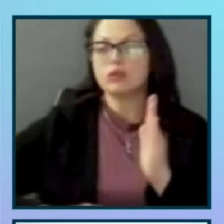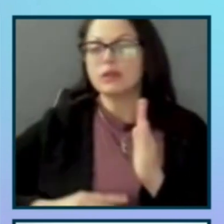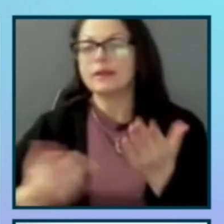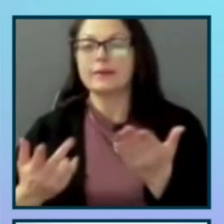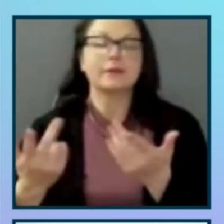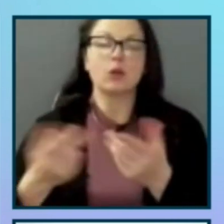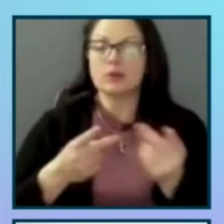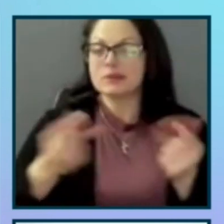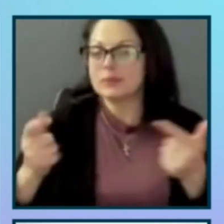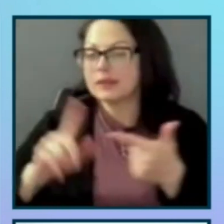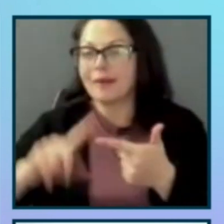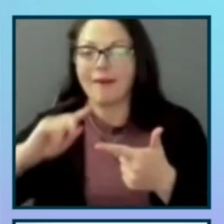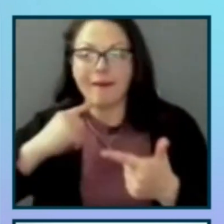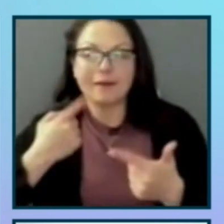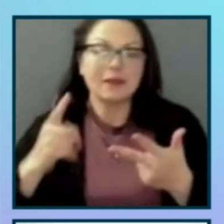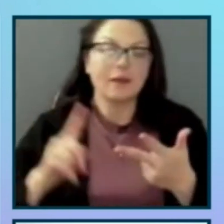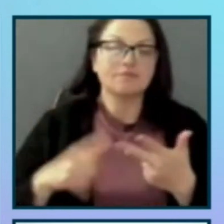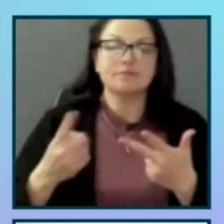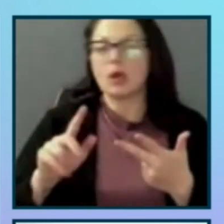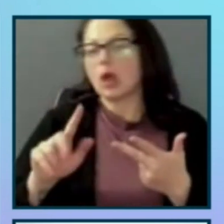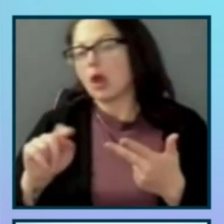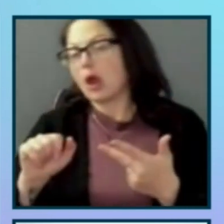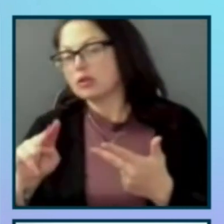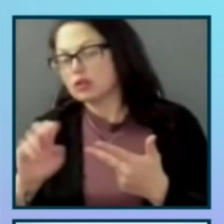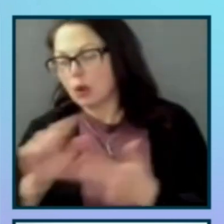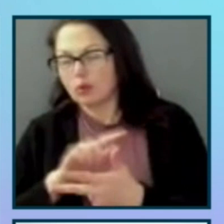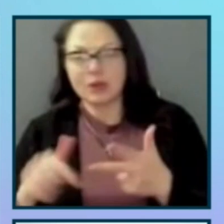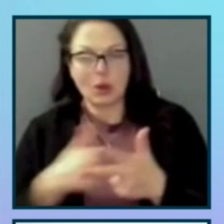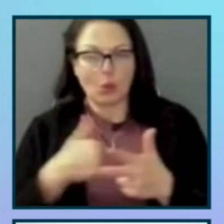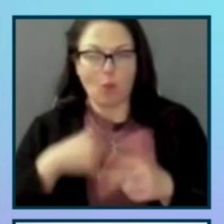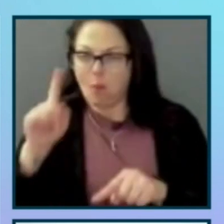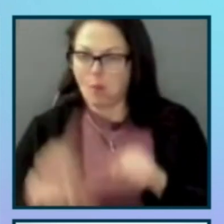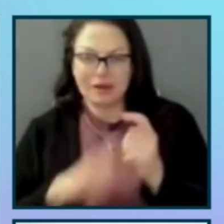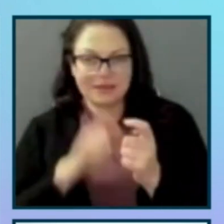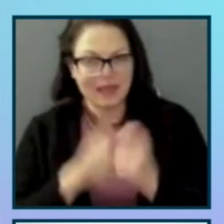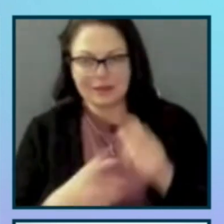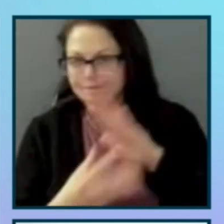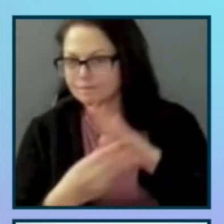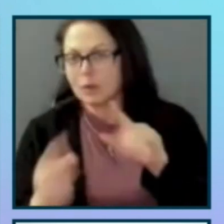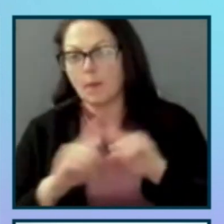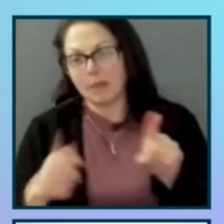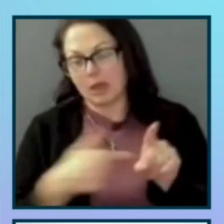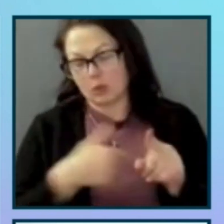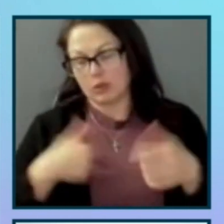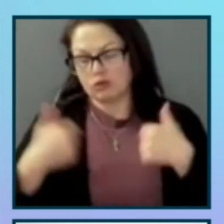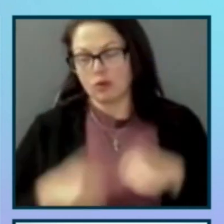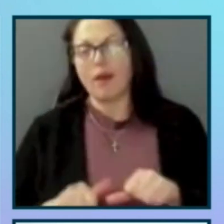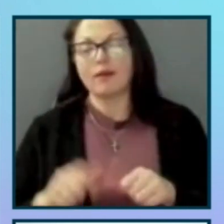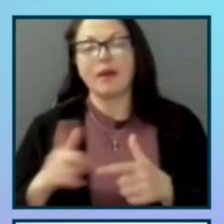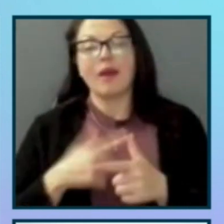accent. So those were things we couldn't quite replicate, but we did our best. And then listening